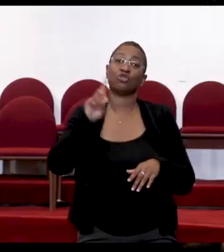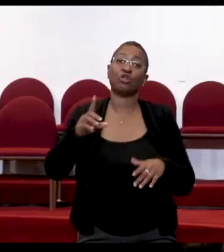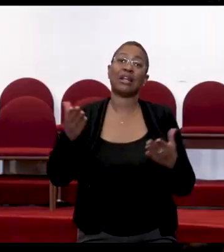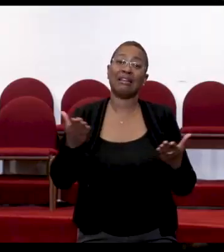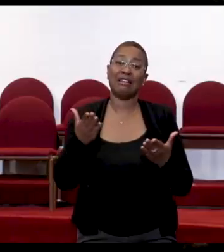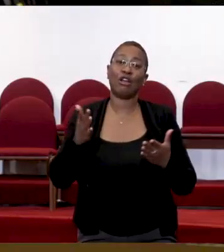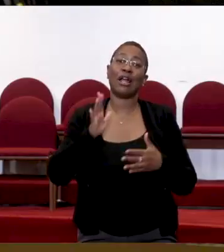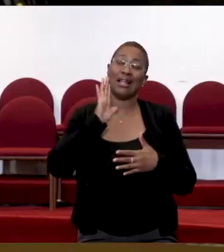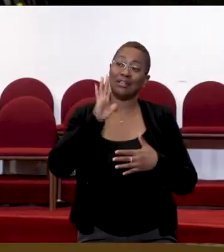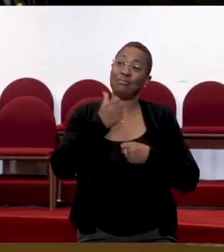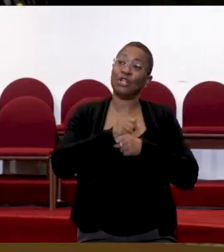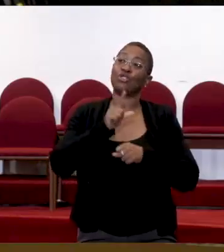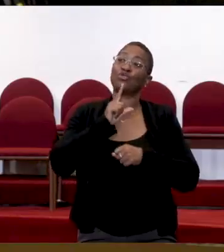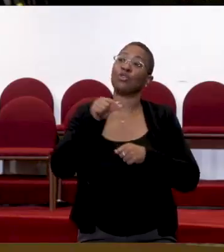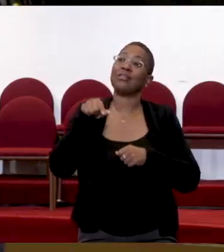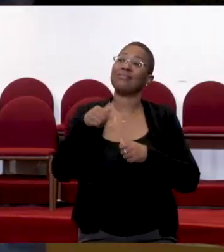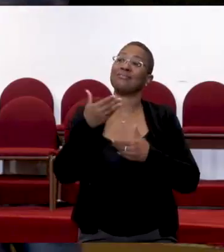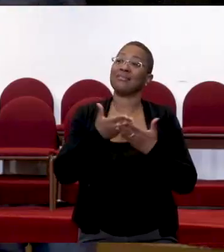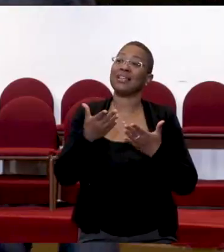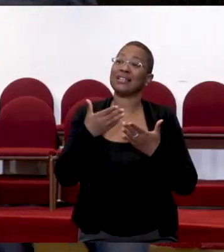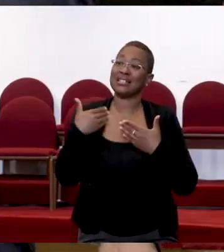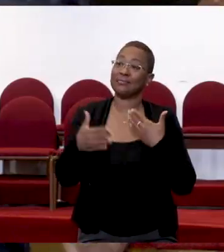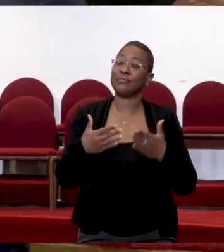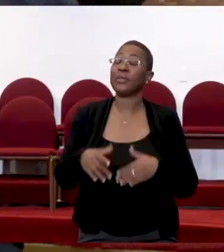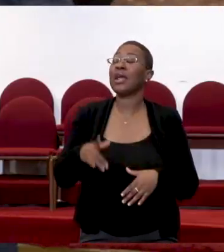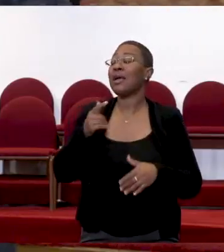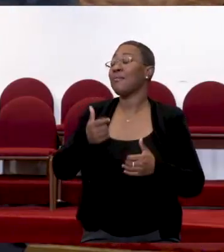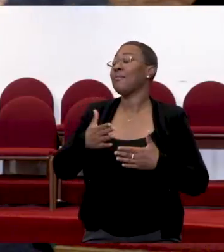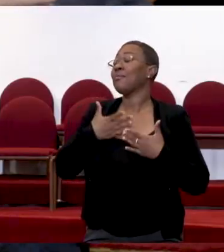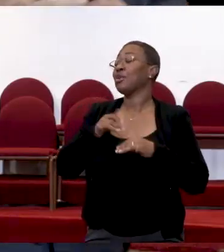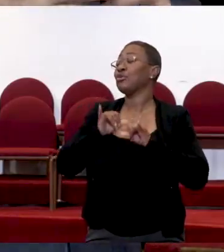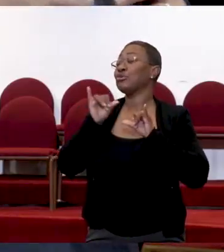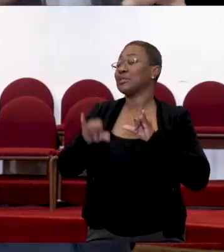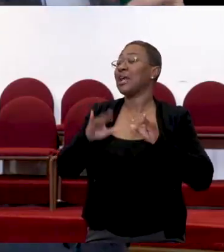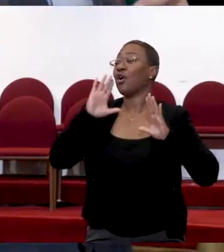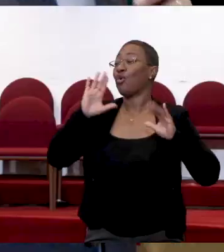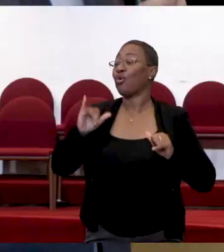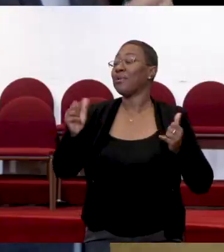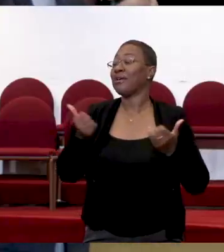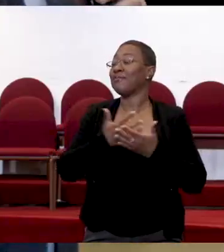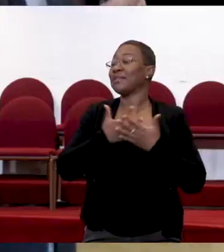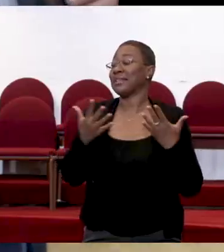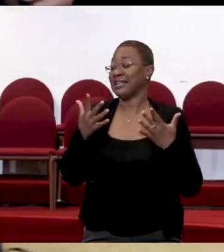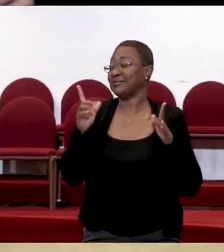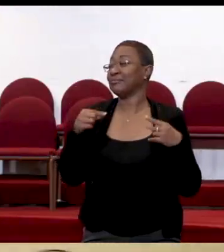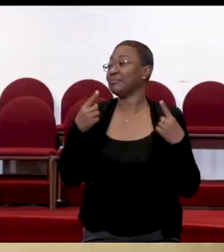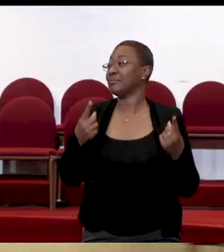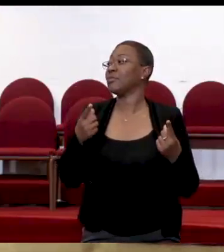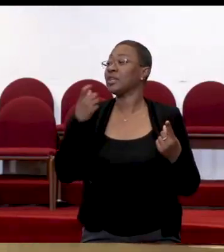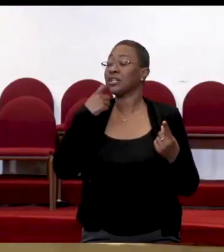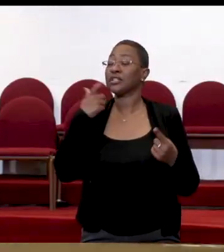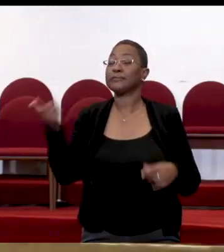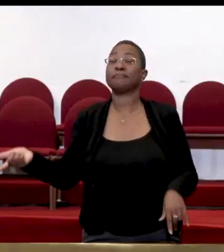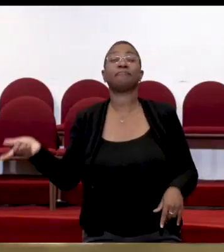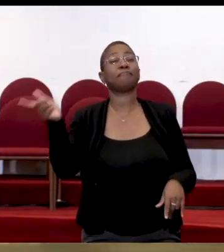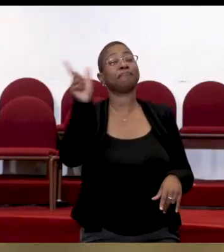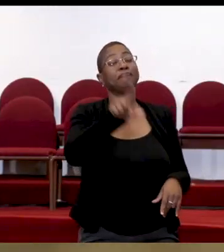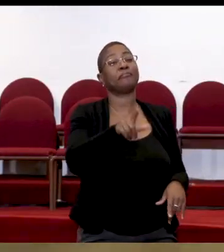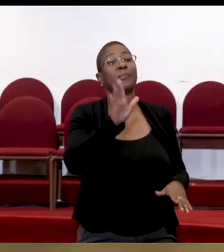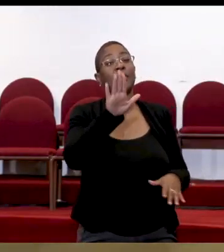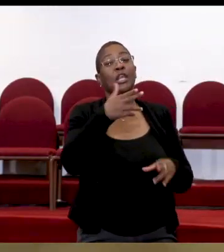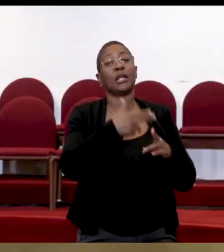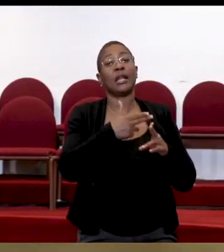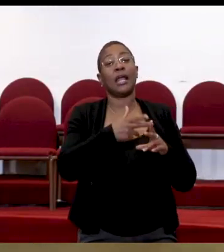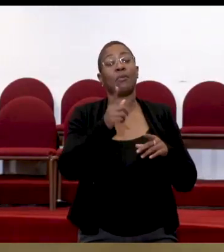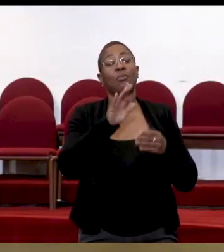Yeah. Thank you. I'm glad you stayed, and I hope it's worked out well for you in recent years on your property values. Go ahead. Tell us your name, what